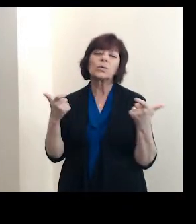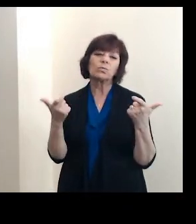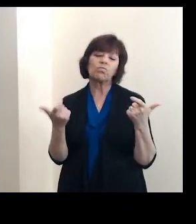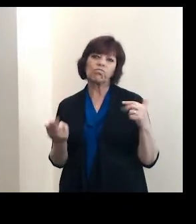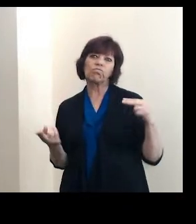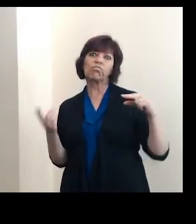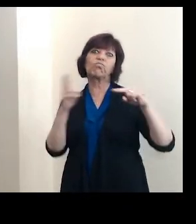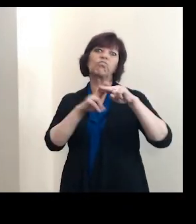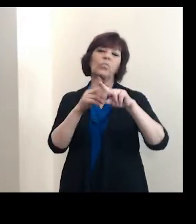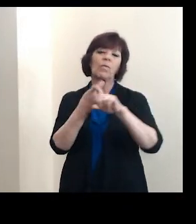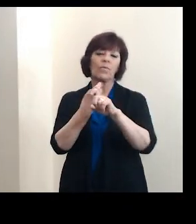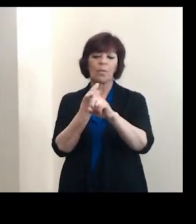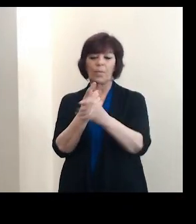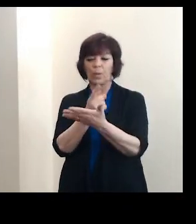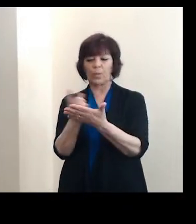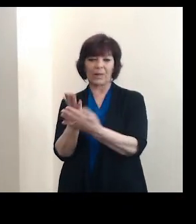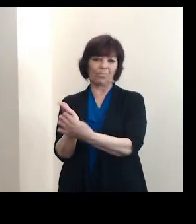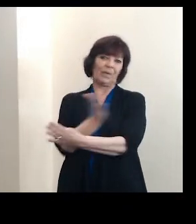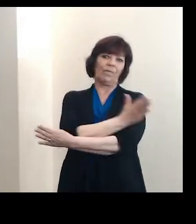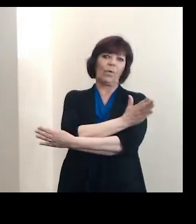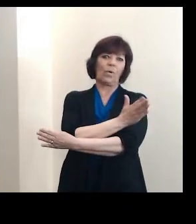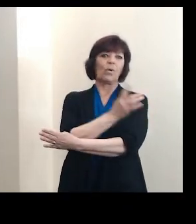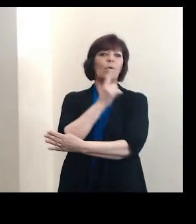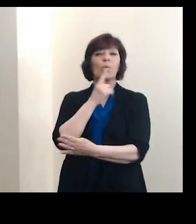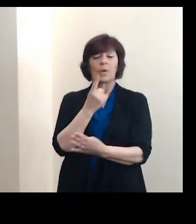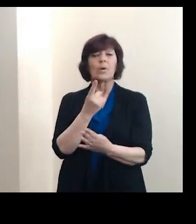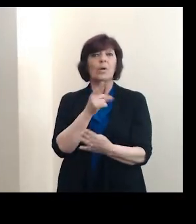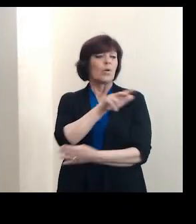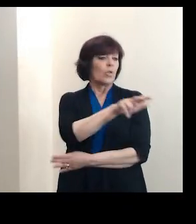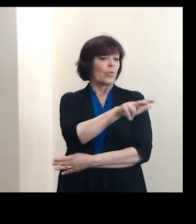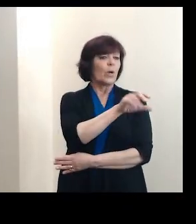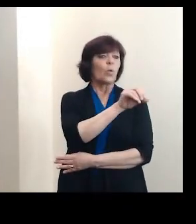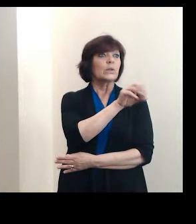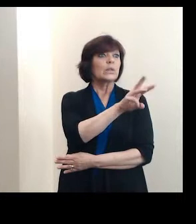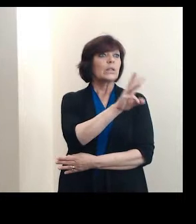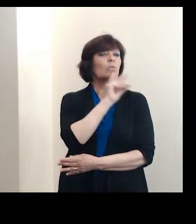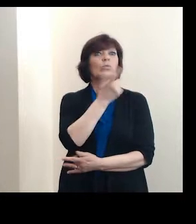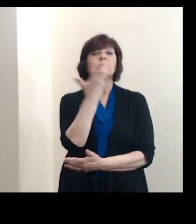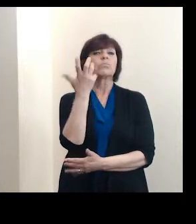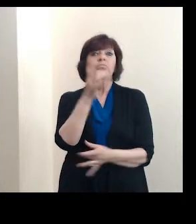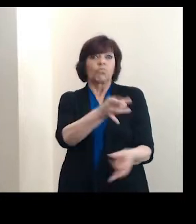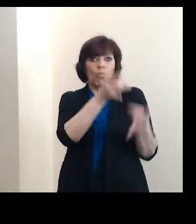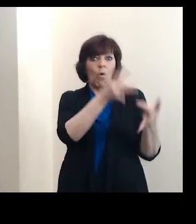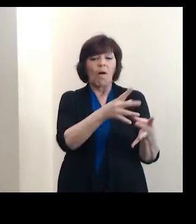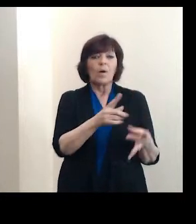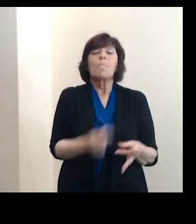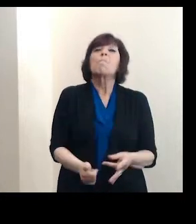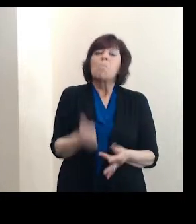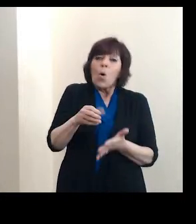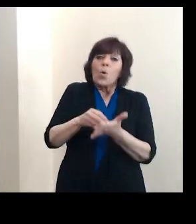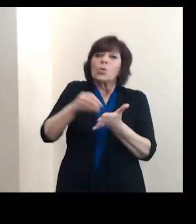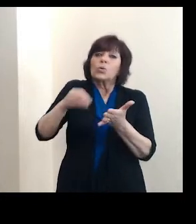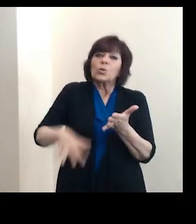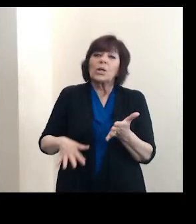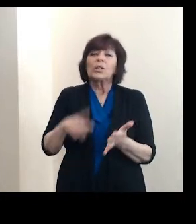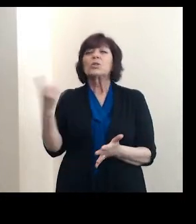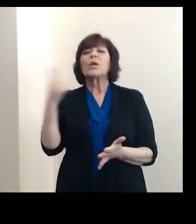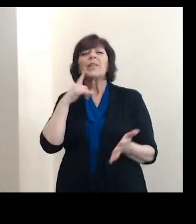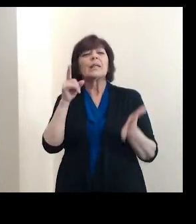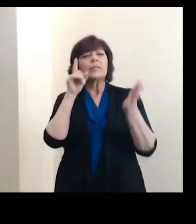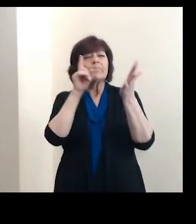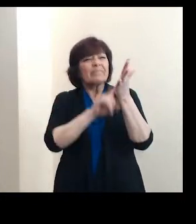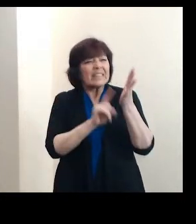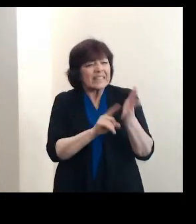week before, when that did break our record of 306 cases, again, primarily students. So the epidemiology